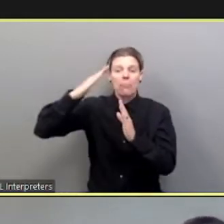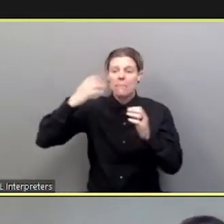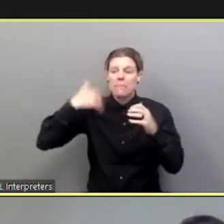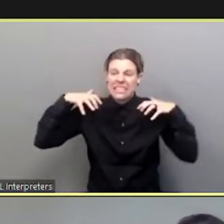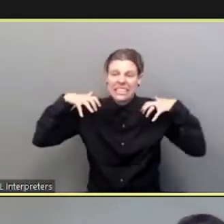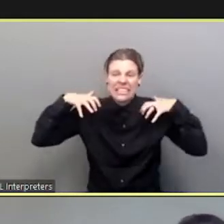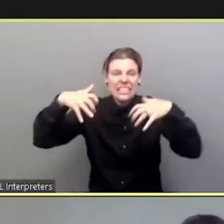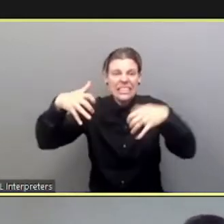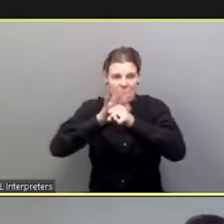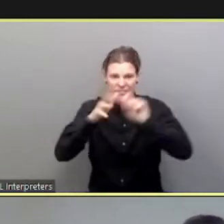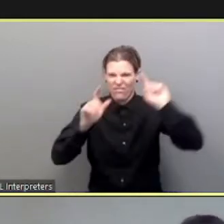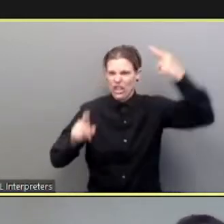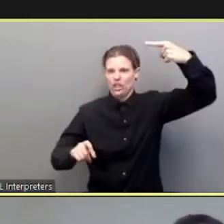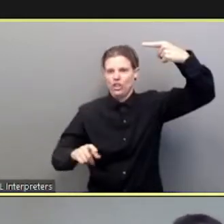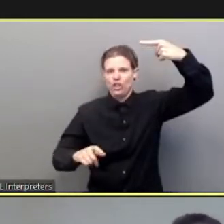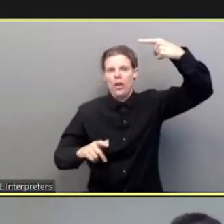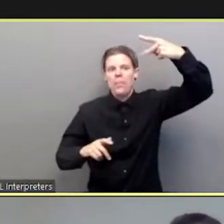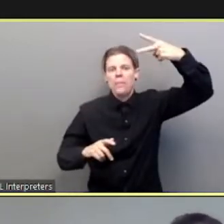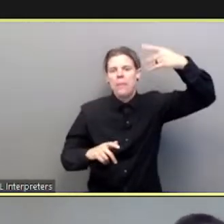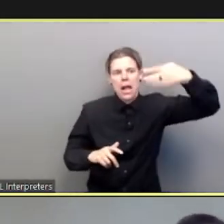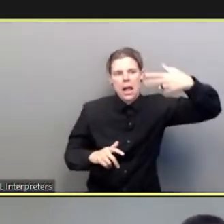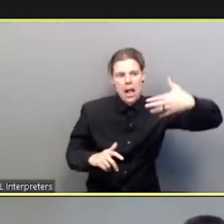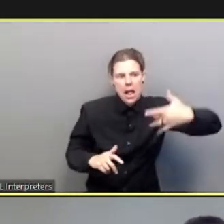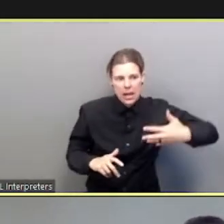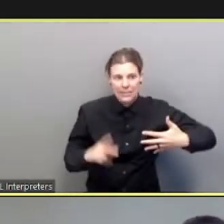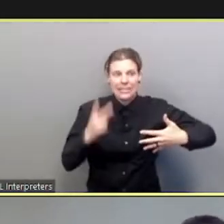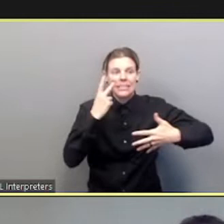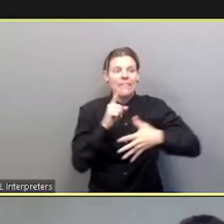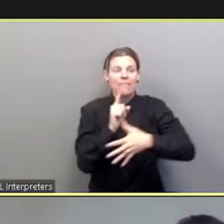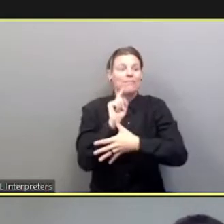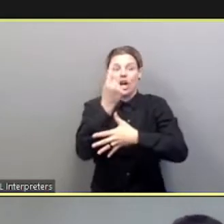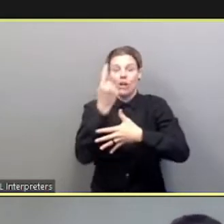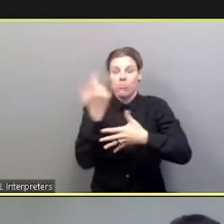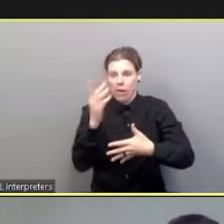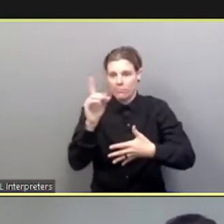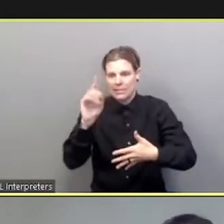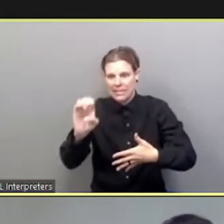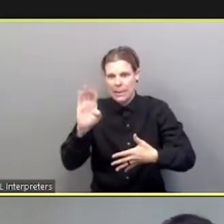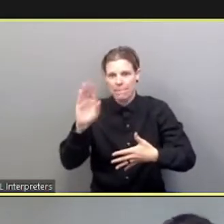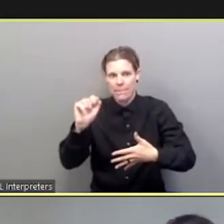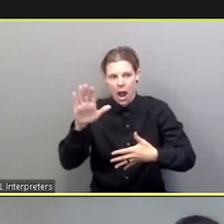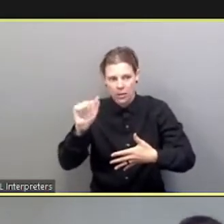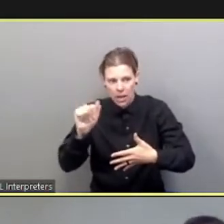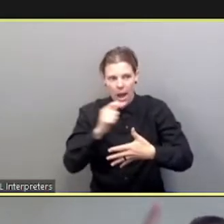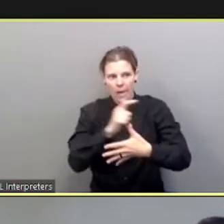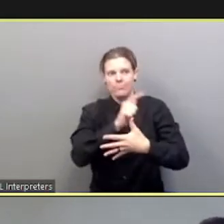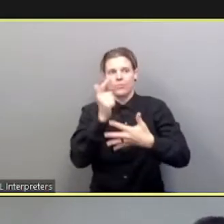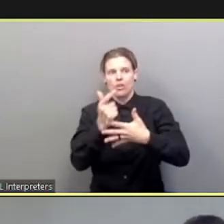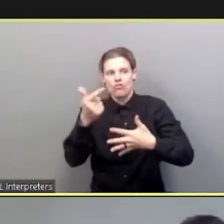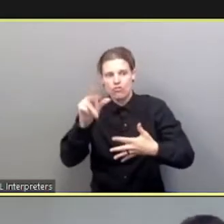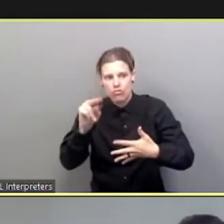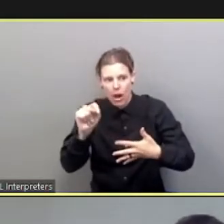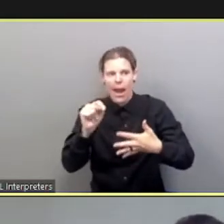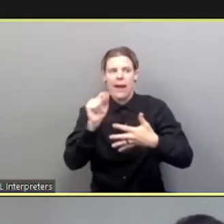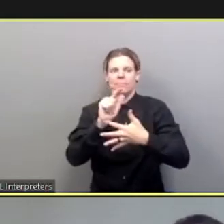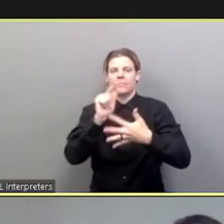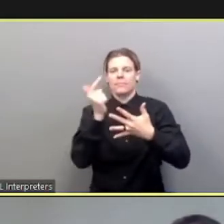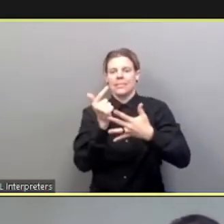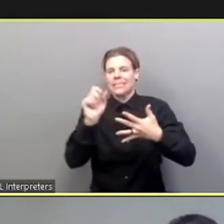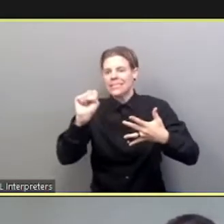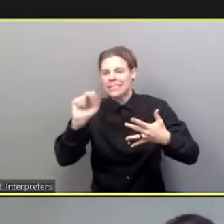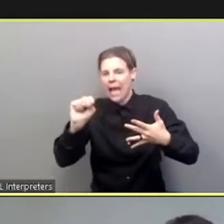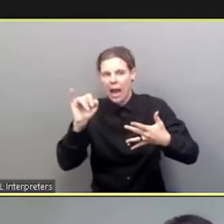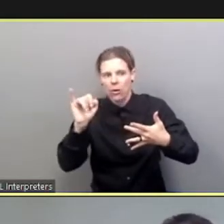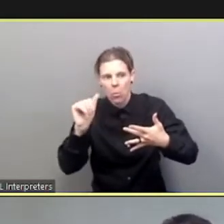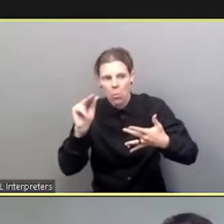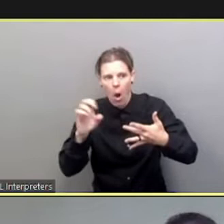have very high case rates in Debaca, Grant, San Juan, Lincoln, Colfax, and then just on down the line.